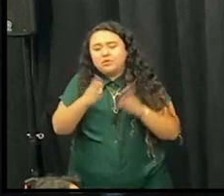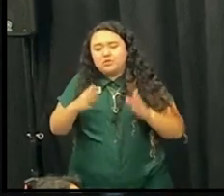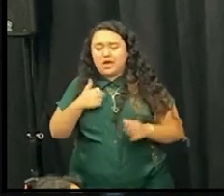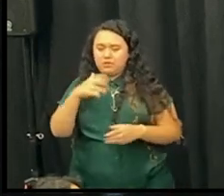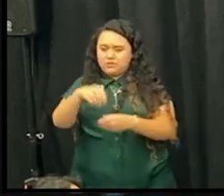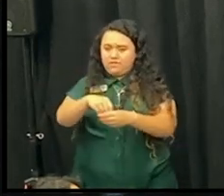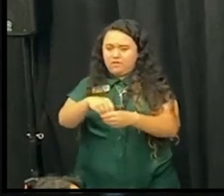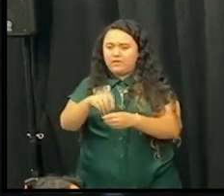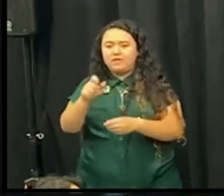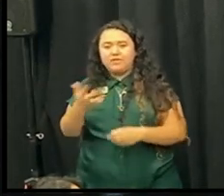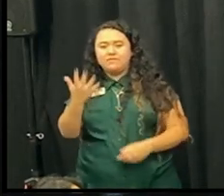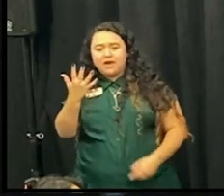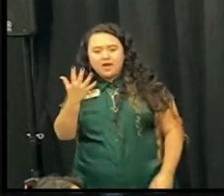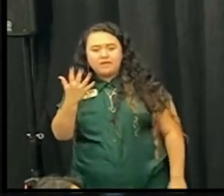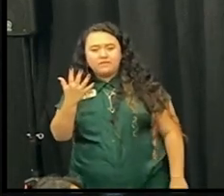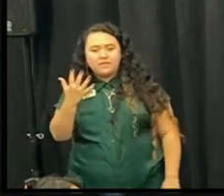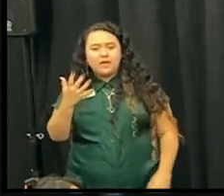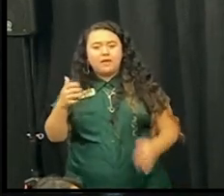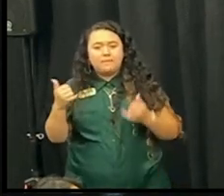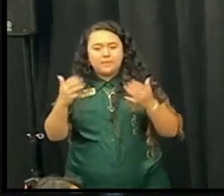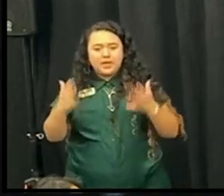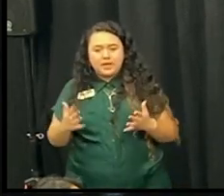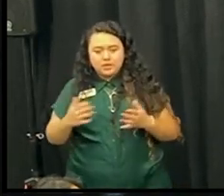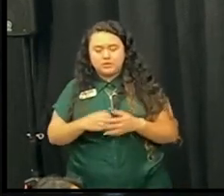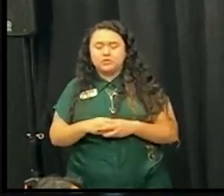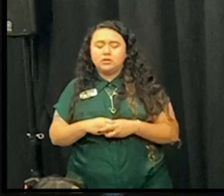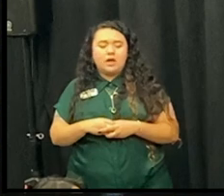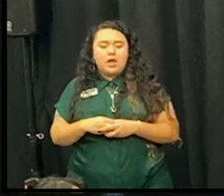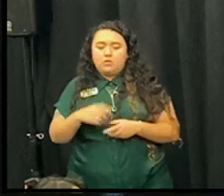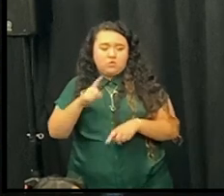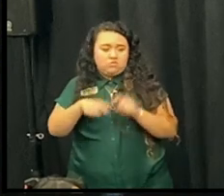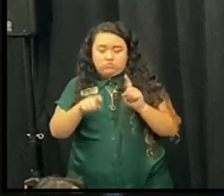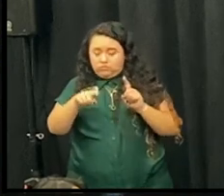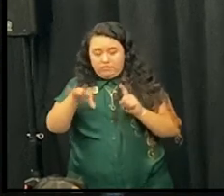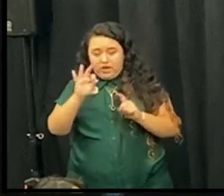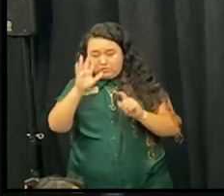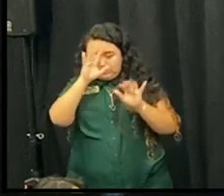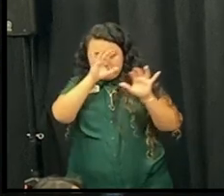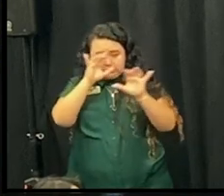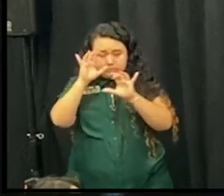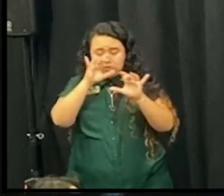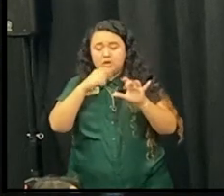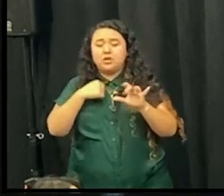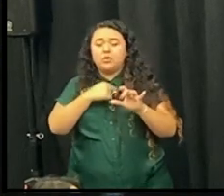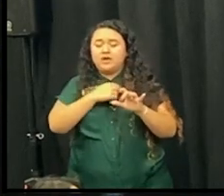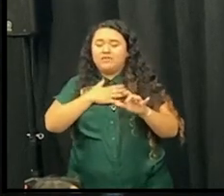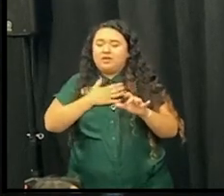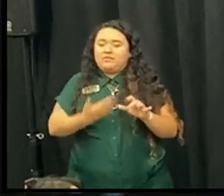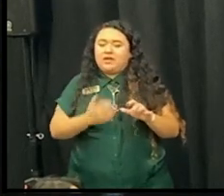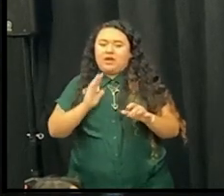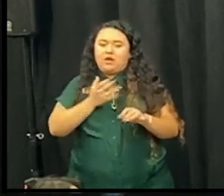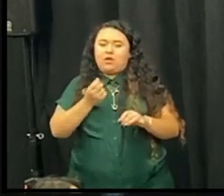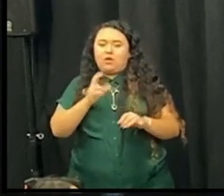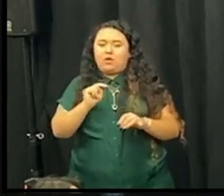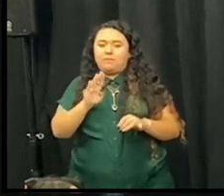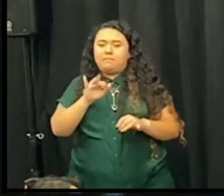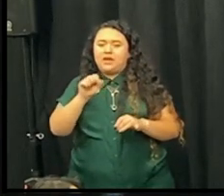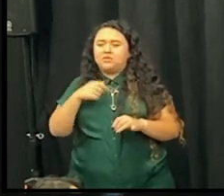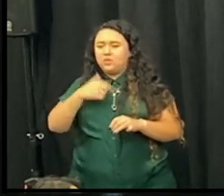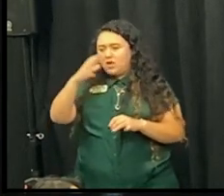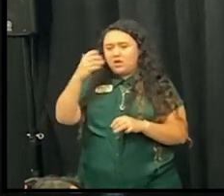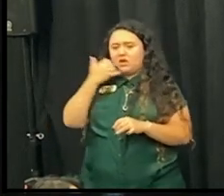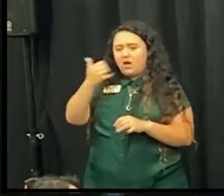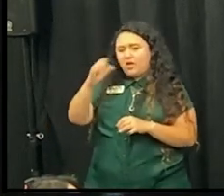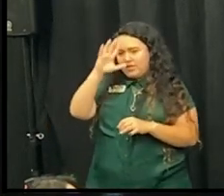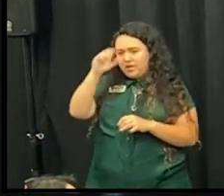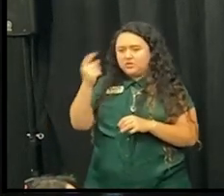them, so we needed to find five players. And we could not find them. We had to admit our own biases, that we were like, we'll just call our guys. We'll call the guys that we